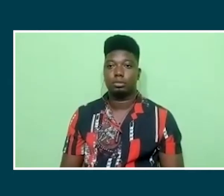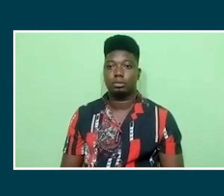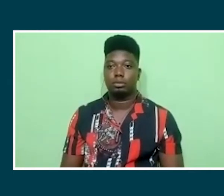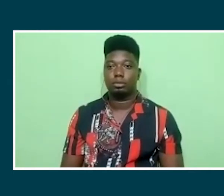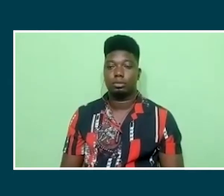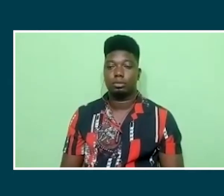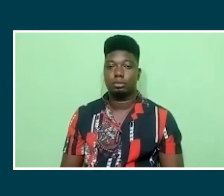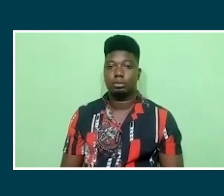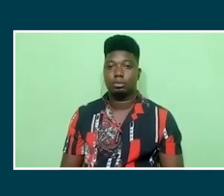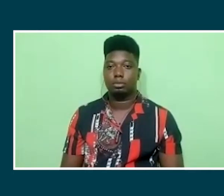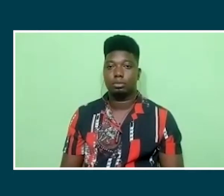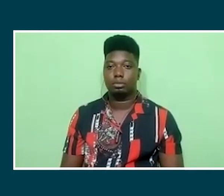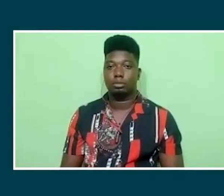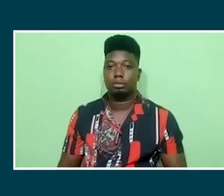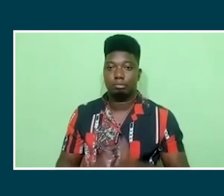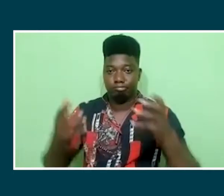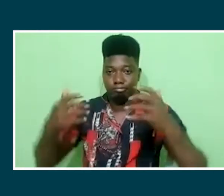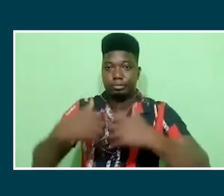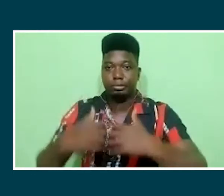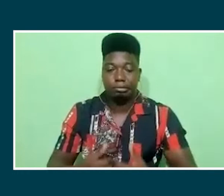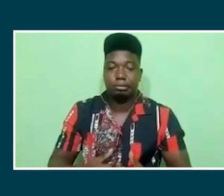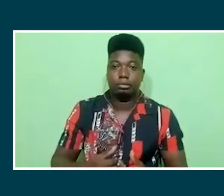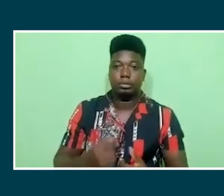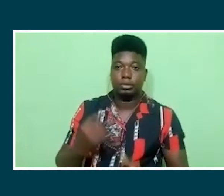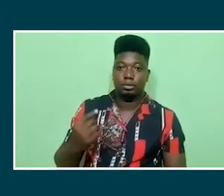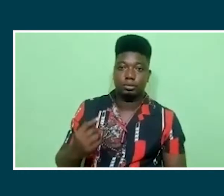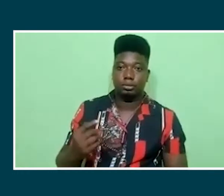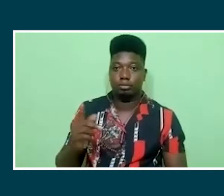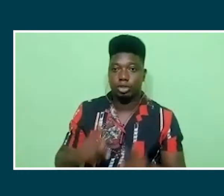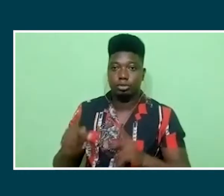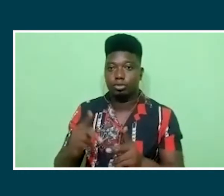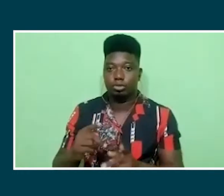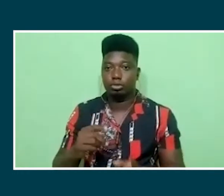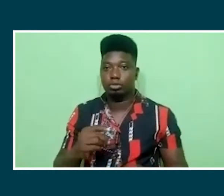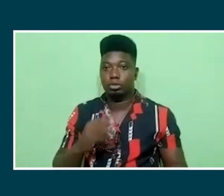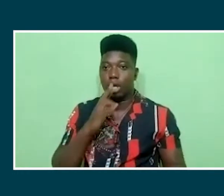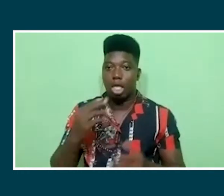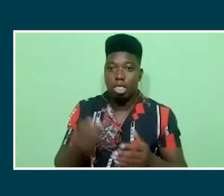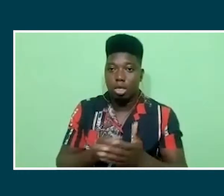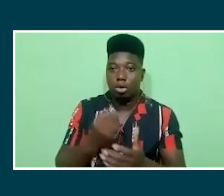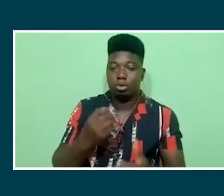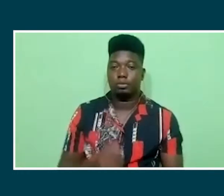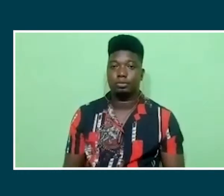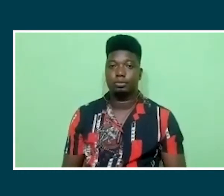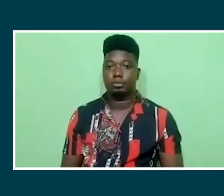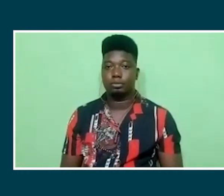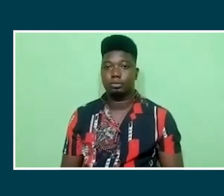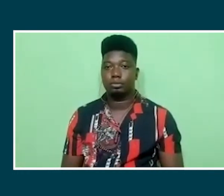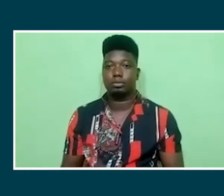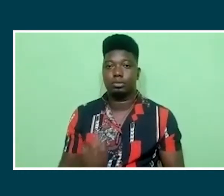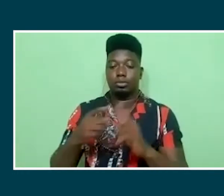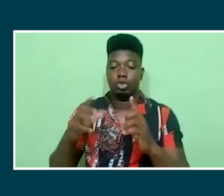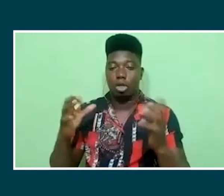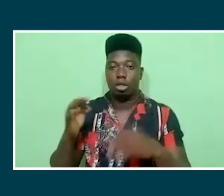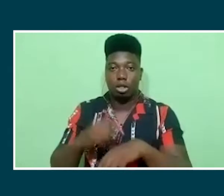casual fans or people who are new. So that contributes to it as well. But a lot of times any concerns